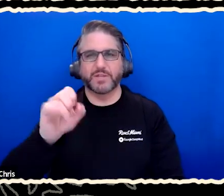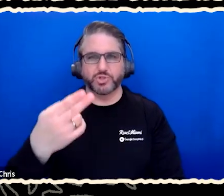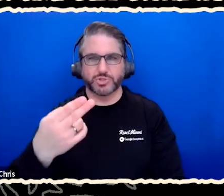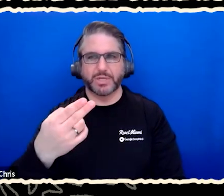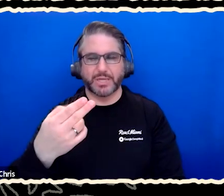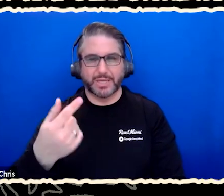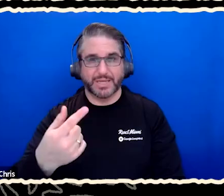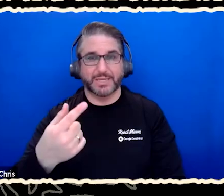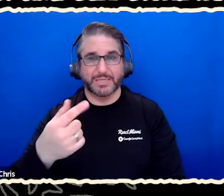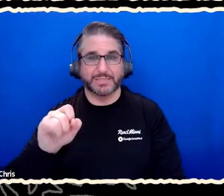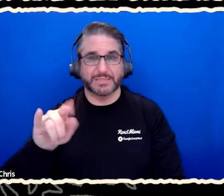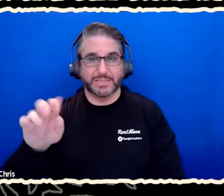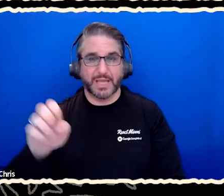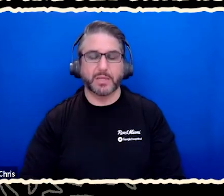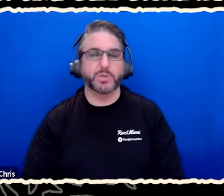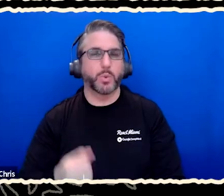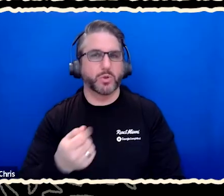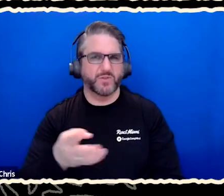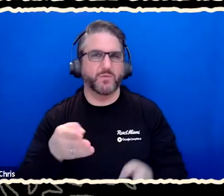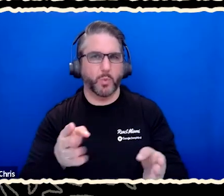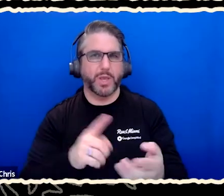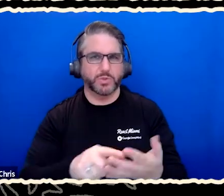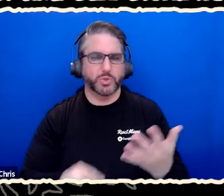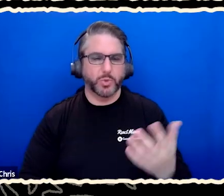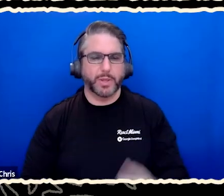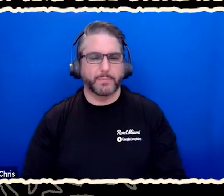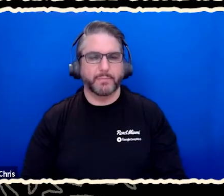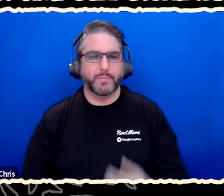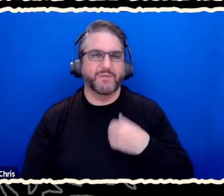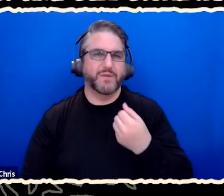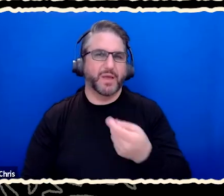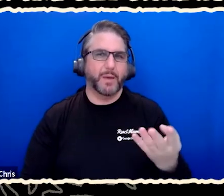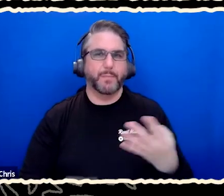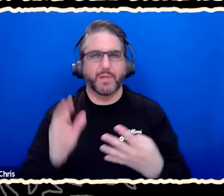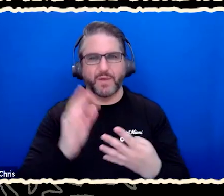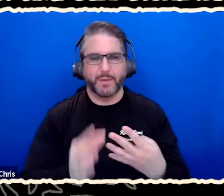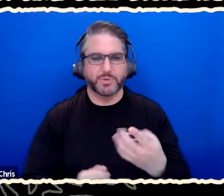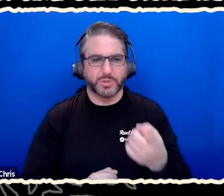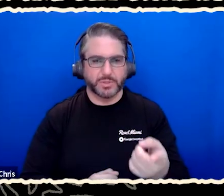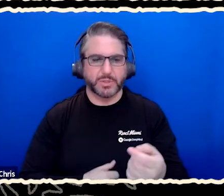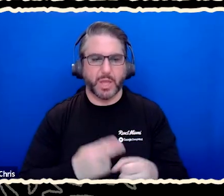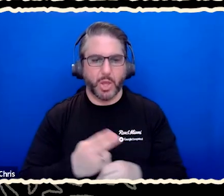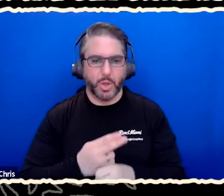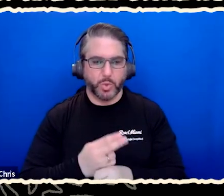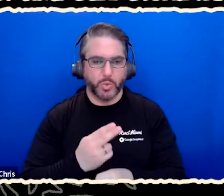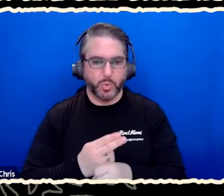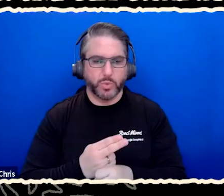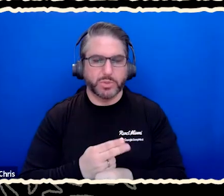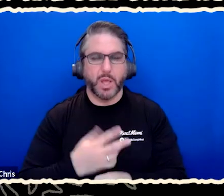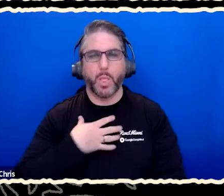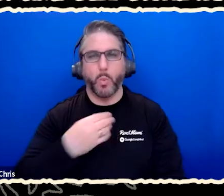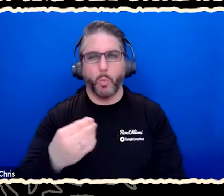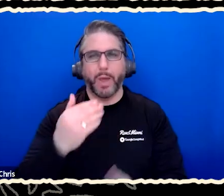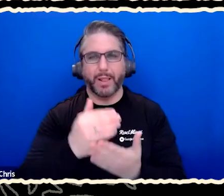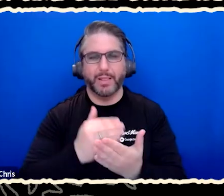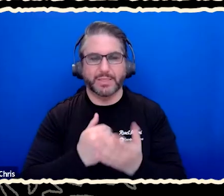Therefore, there's a couple of ways to do it. So there's a couple of options. I used the whitelist here, so you can see